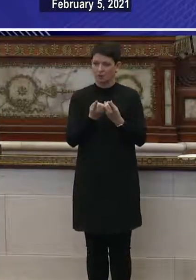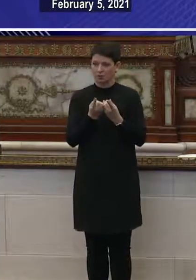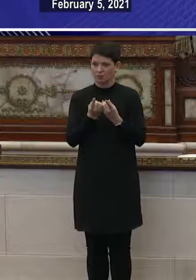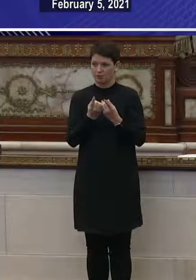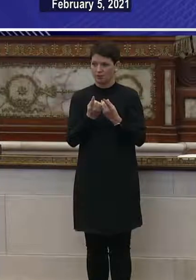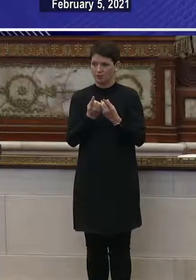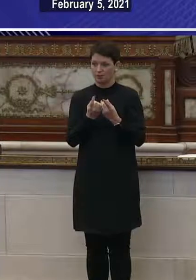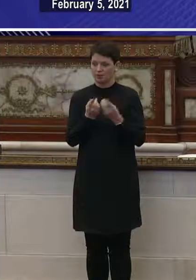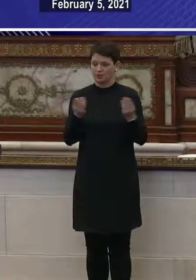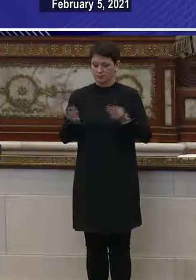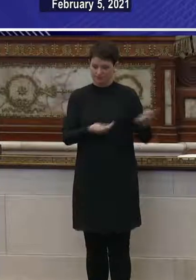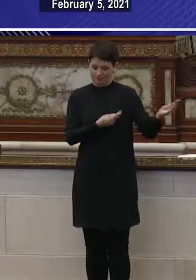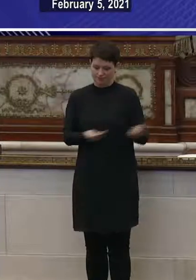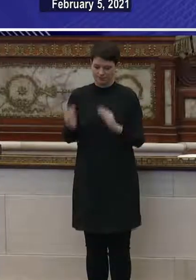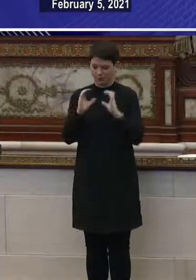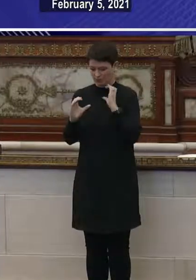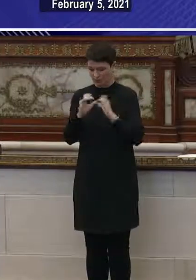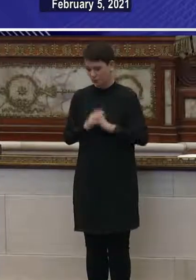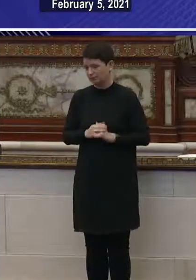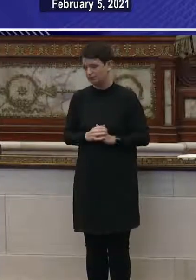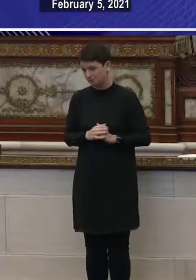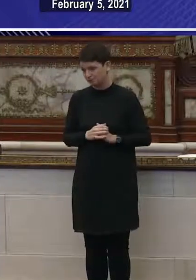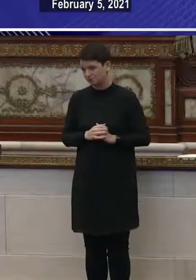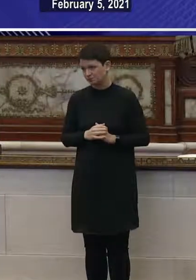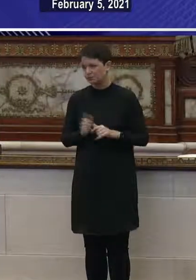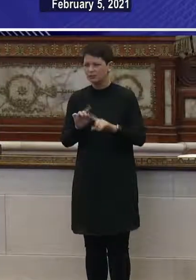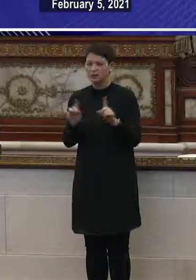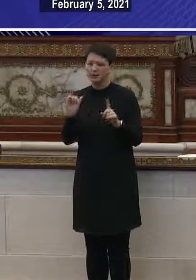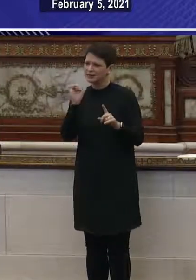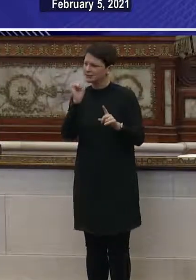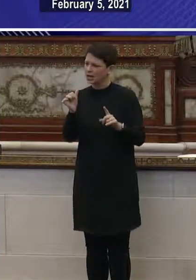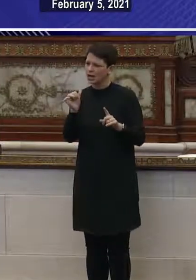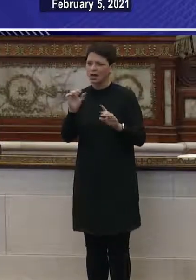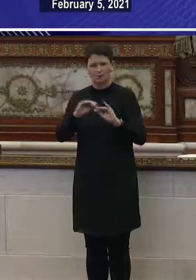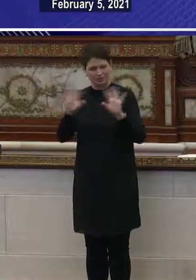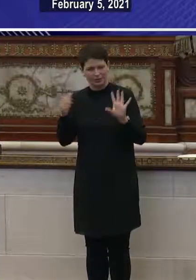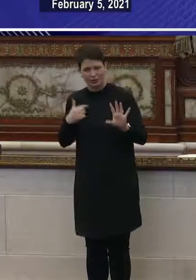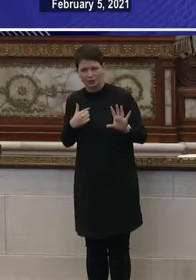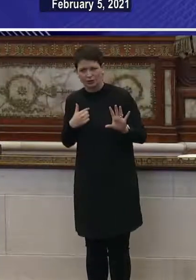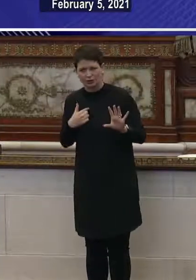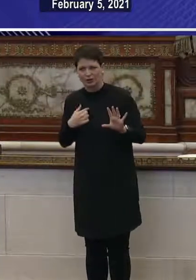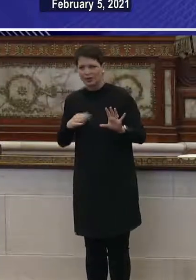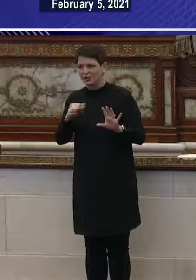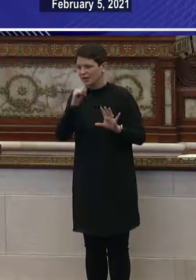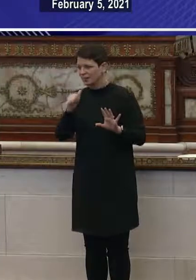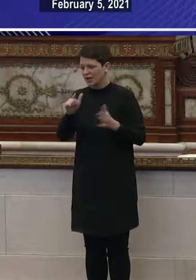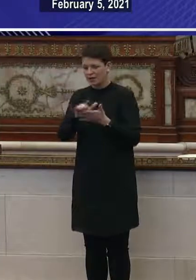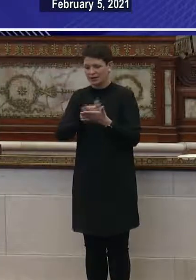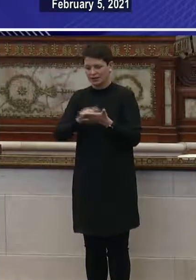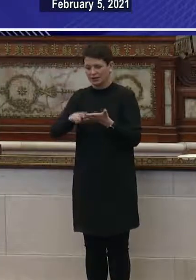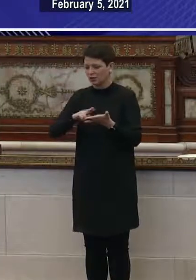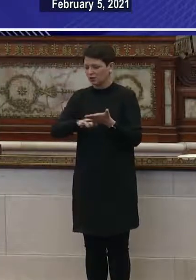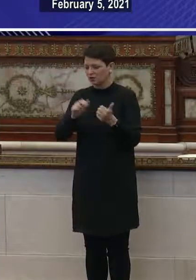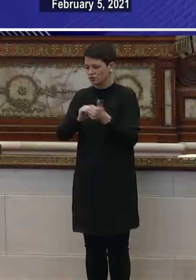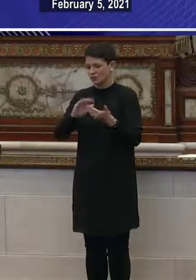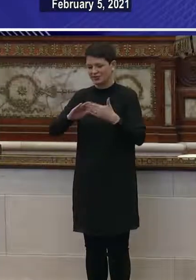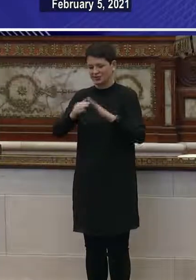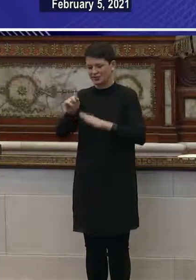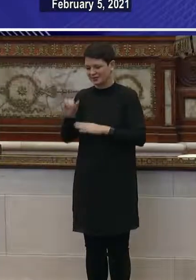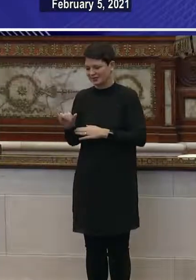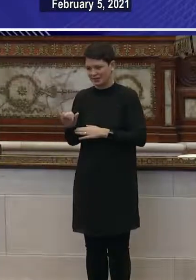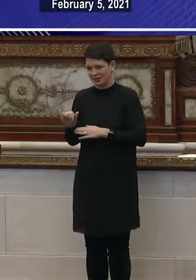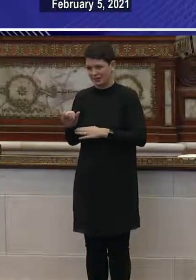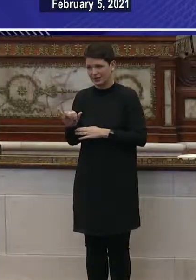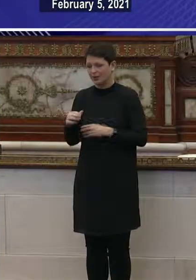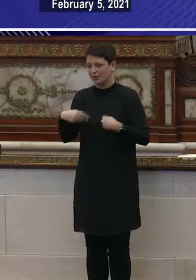that communication. But it is not, be clear, it's not a legal contract with the city. and that